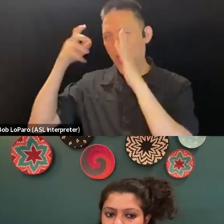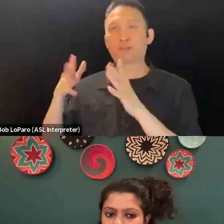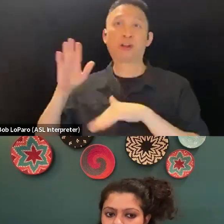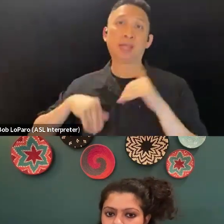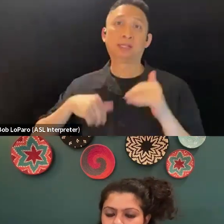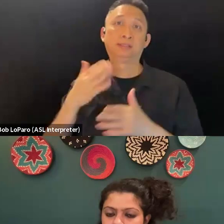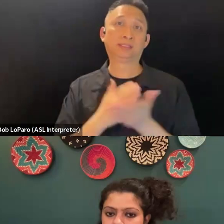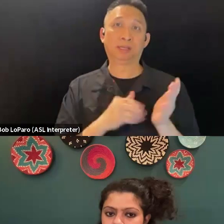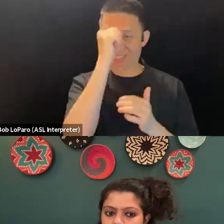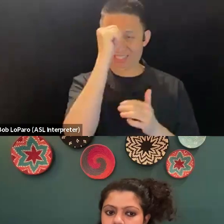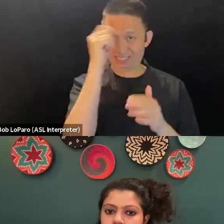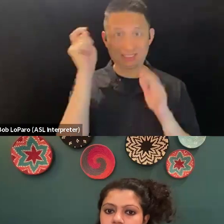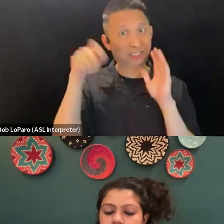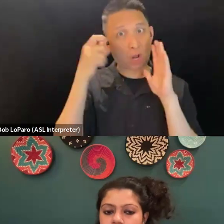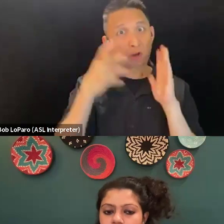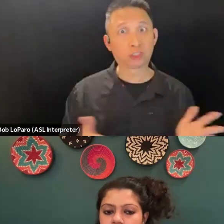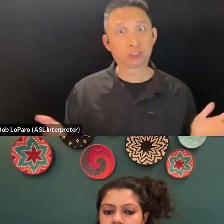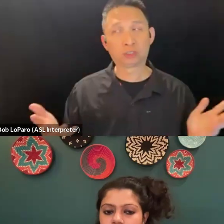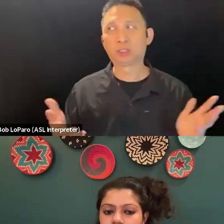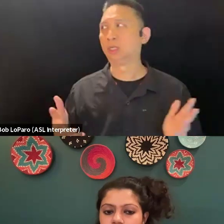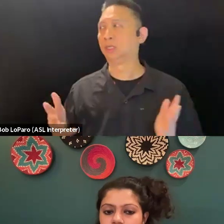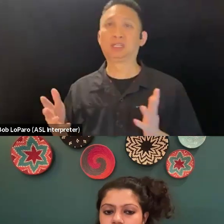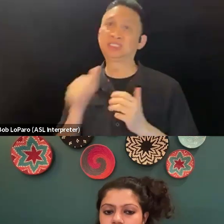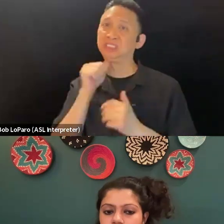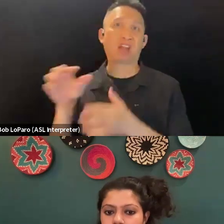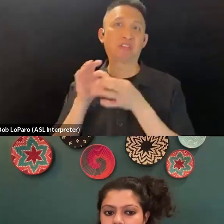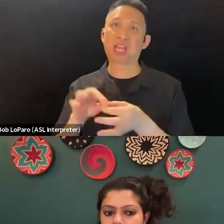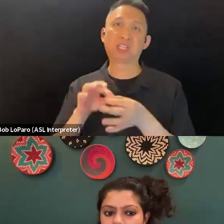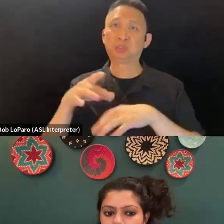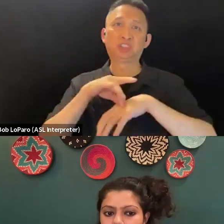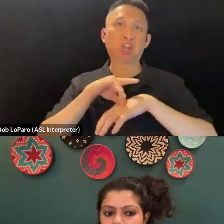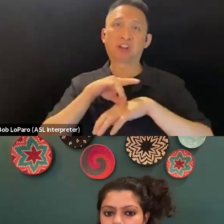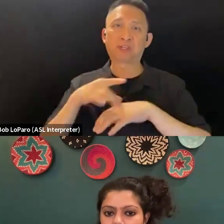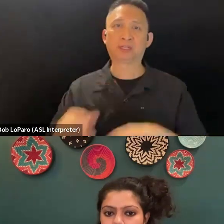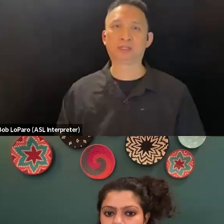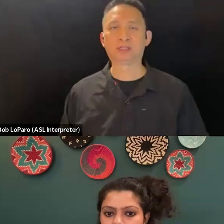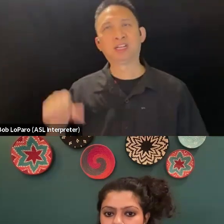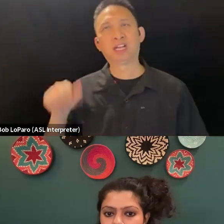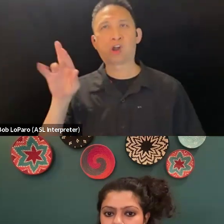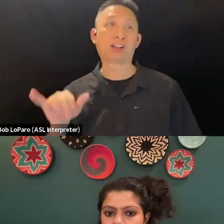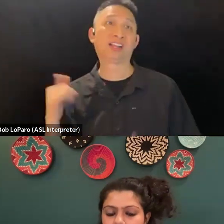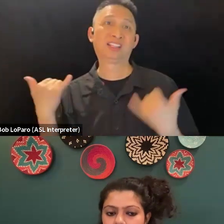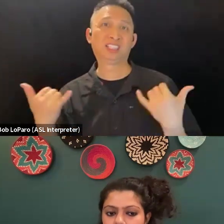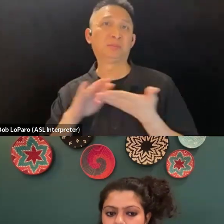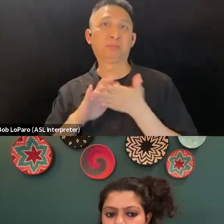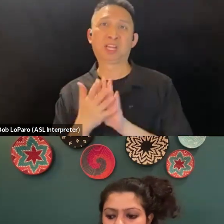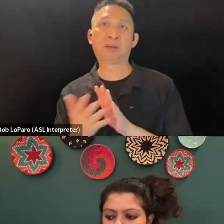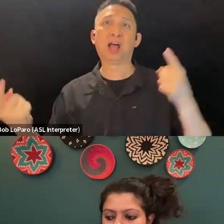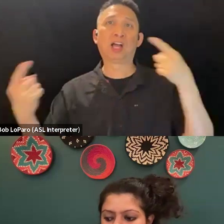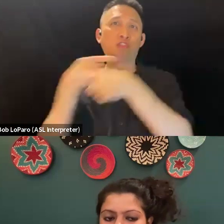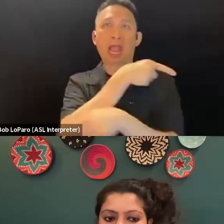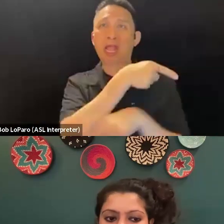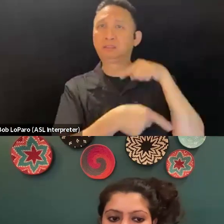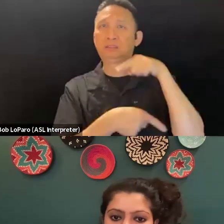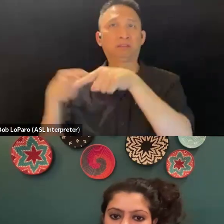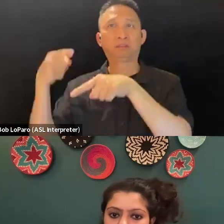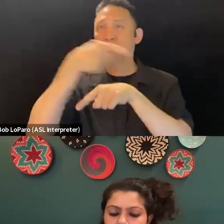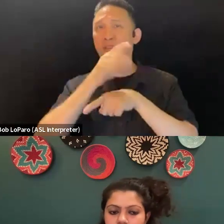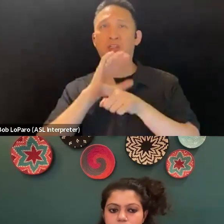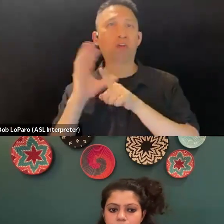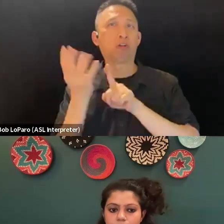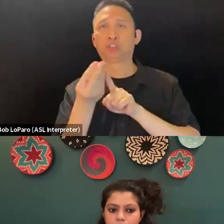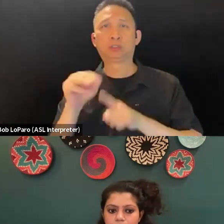kind of, especially when I'm consulting or I'm working with first-time filmmakers, especially, is that it's the raw truth